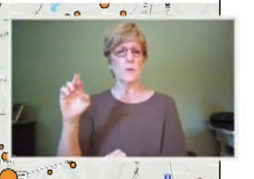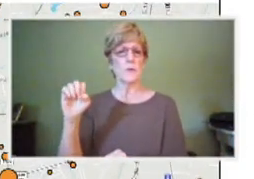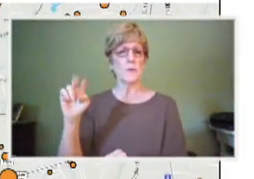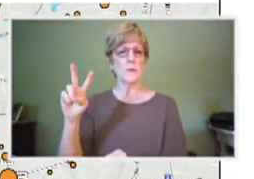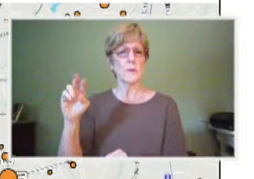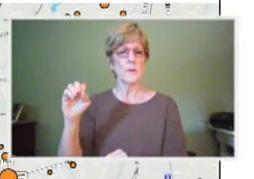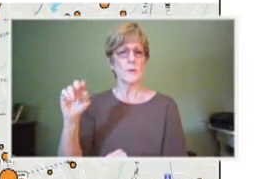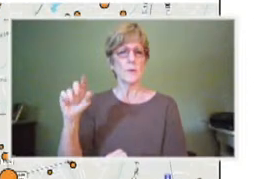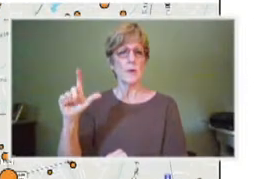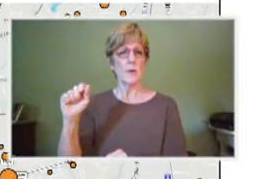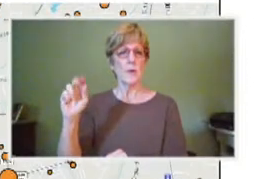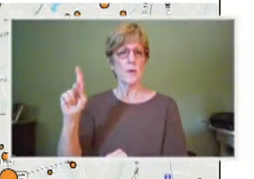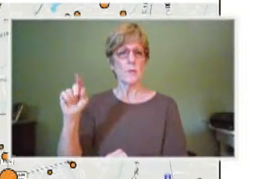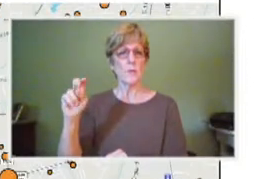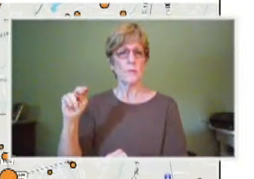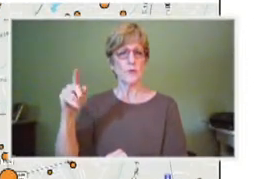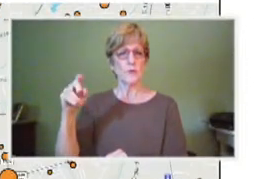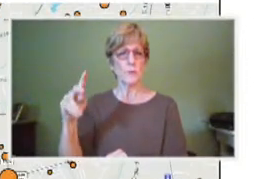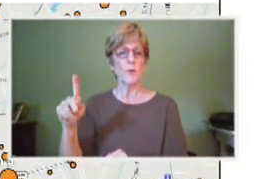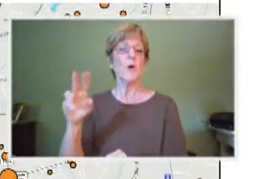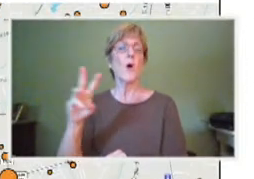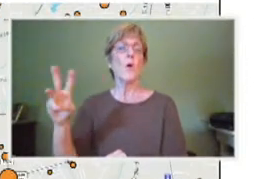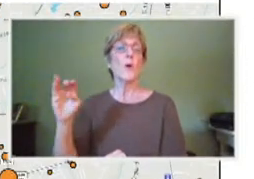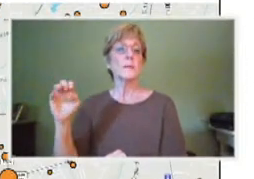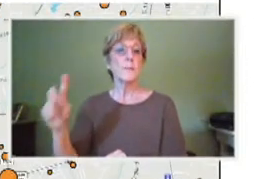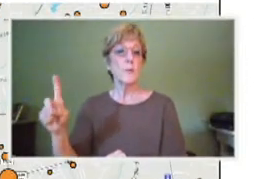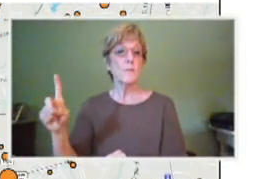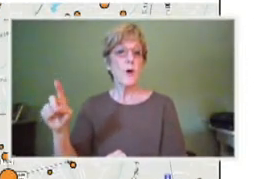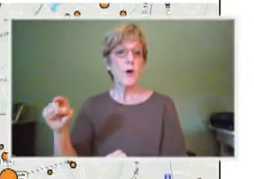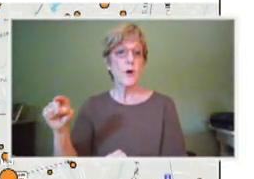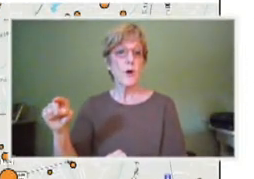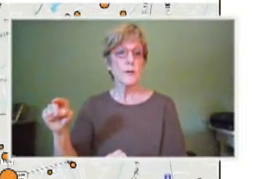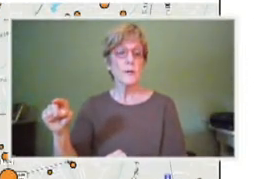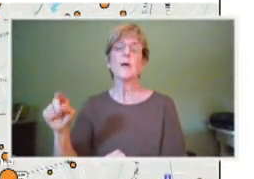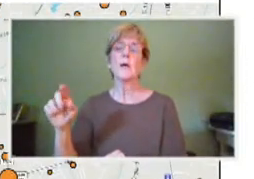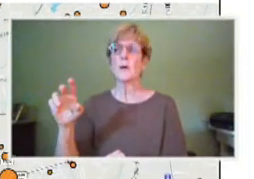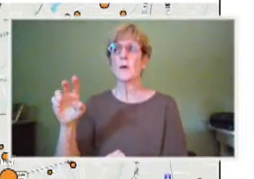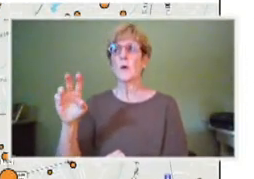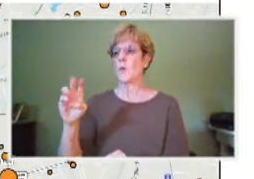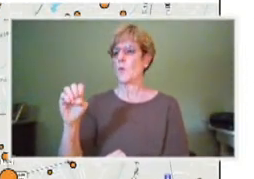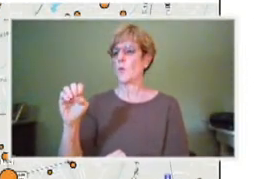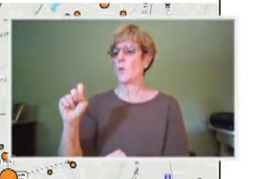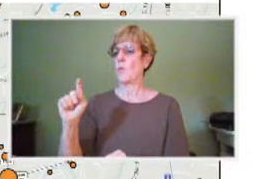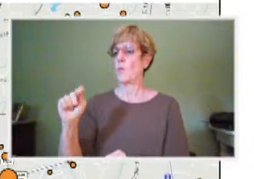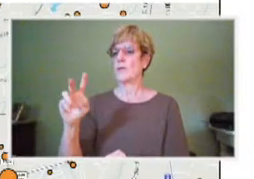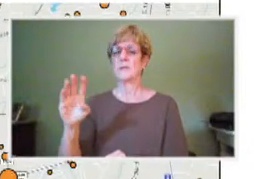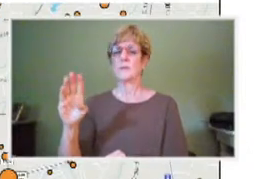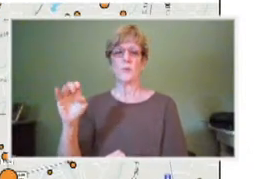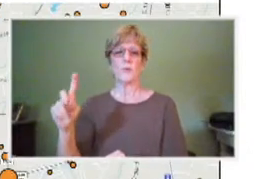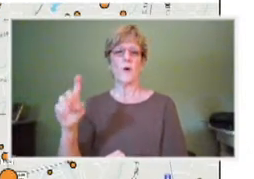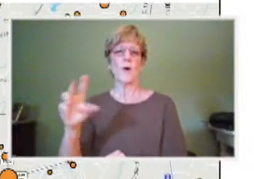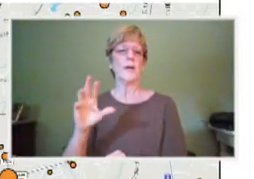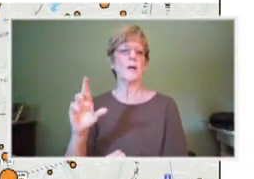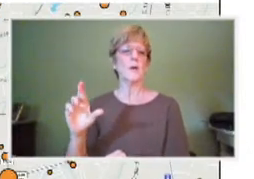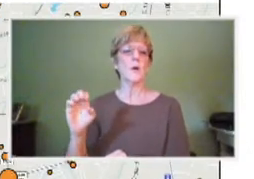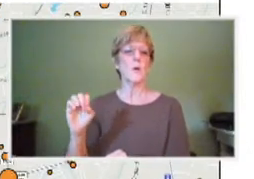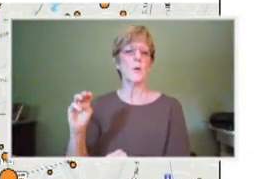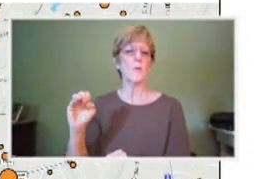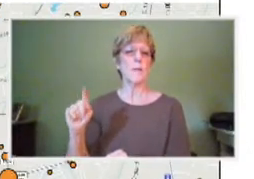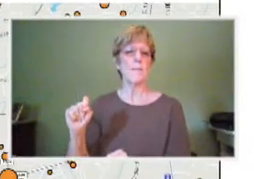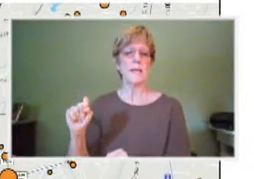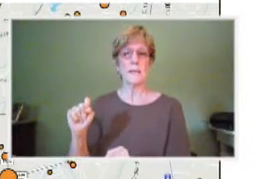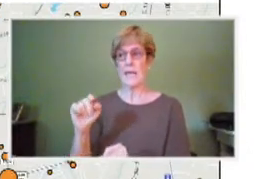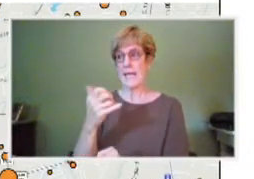That's West Boulevard and West Boulevard and Remount. And then past the yellow line that